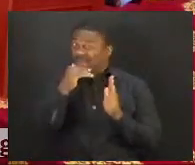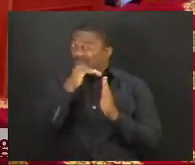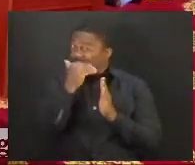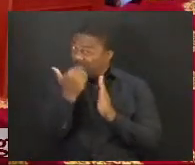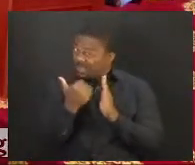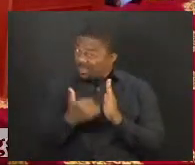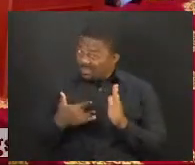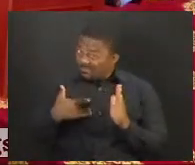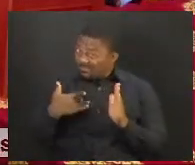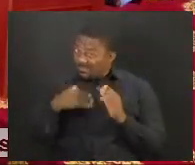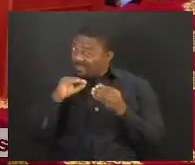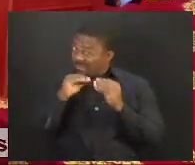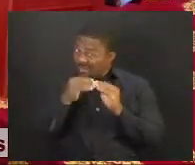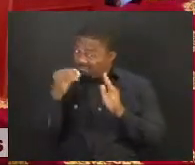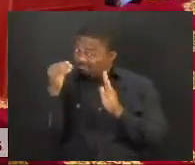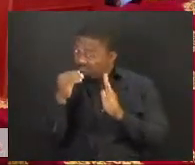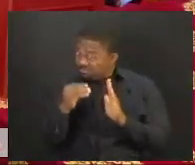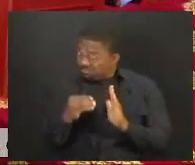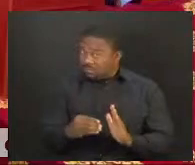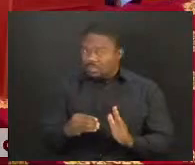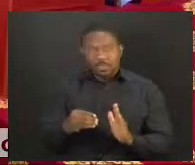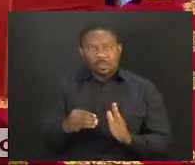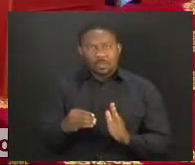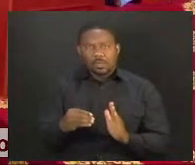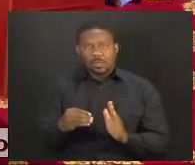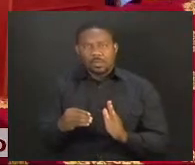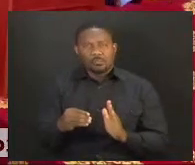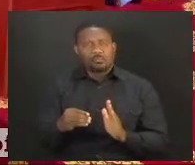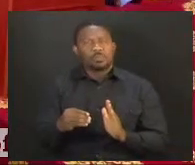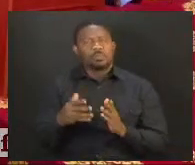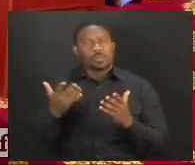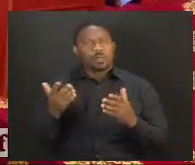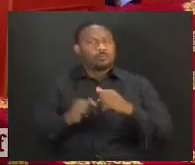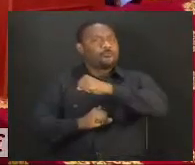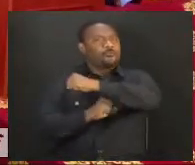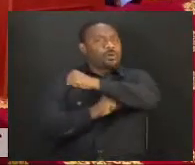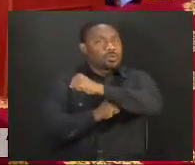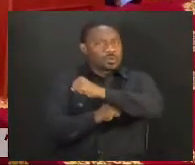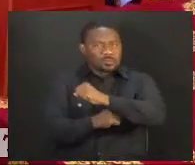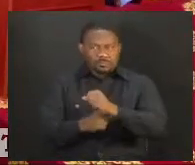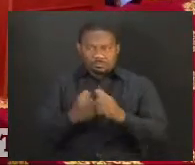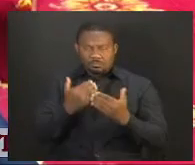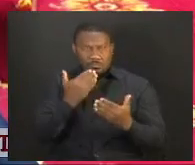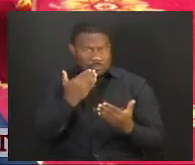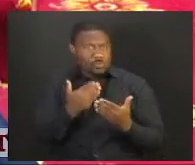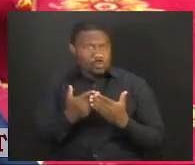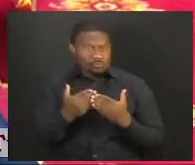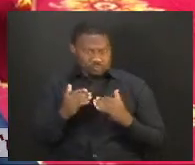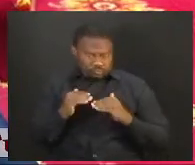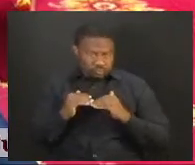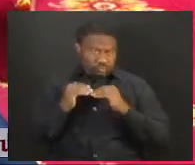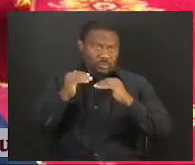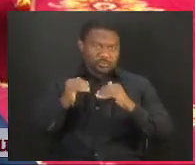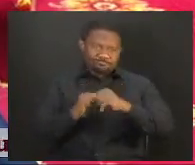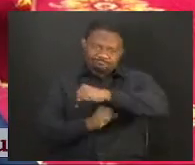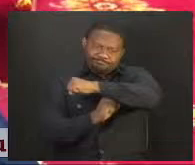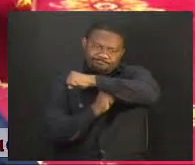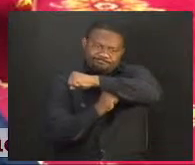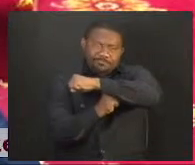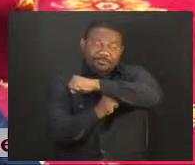about numbers. It is about a blueprint for growth, stability, and